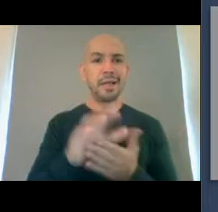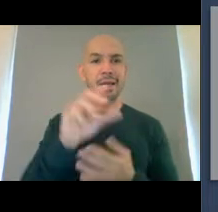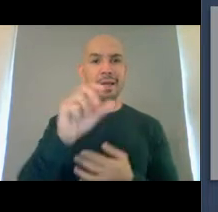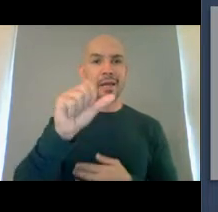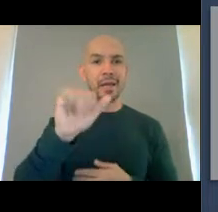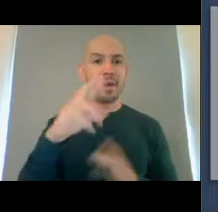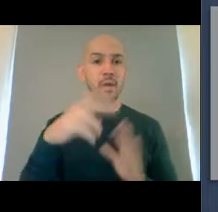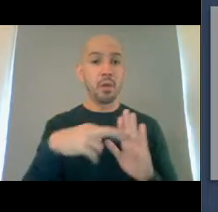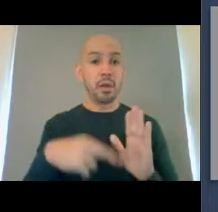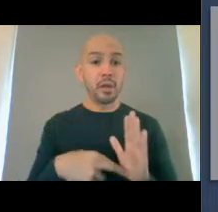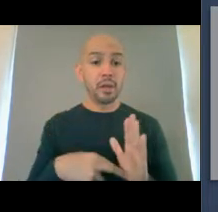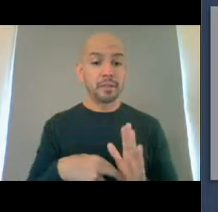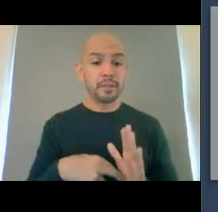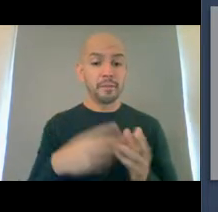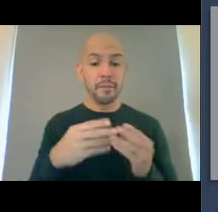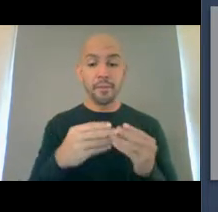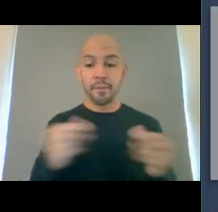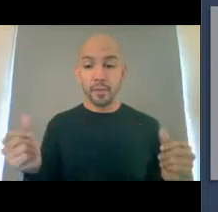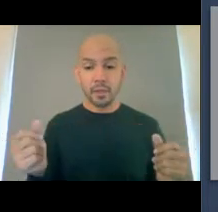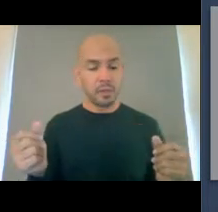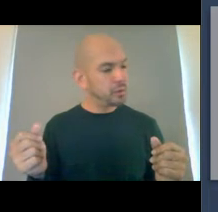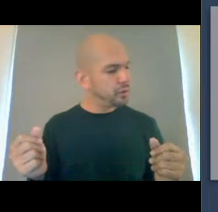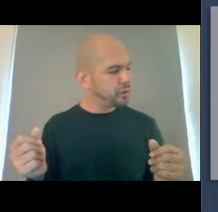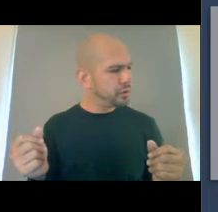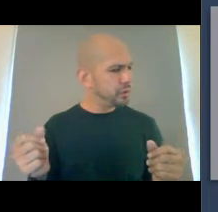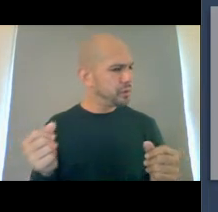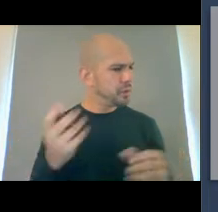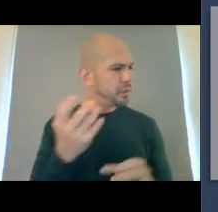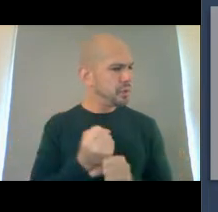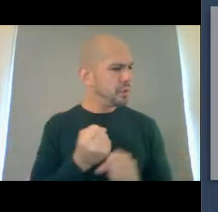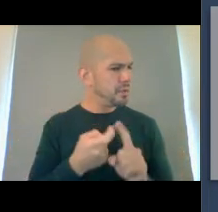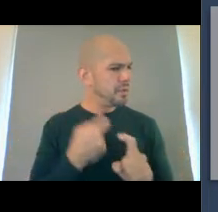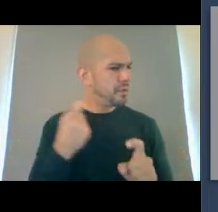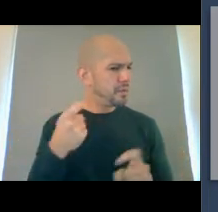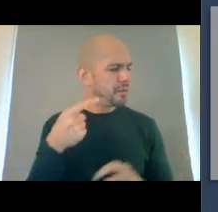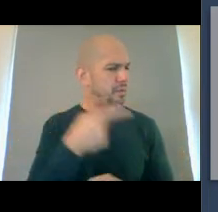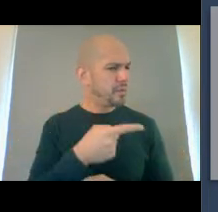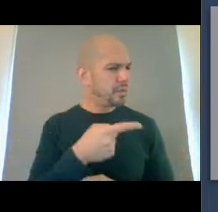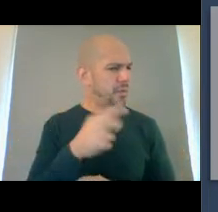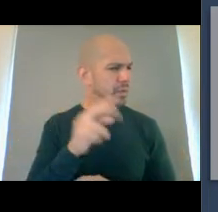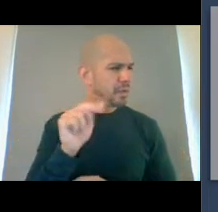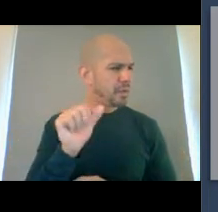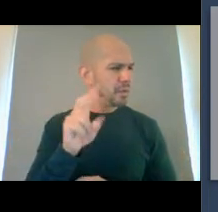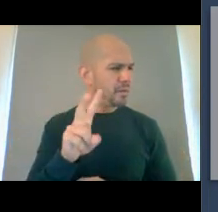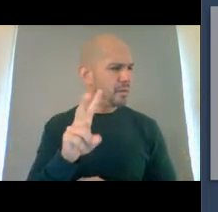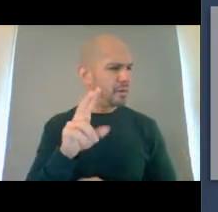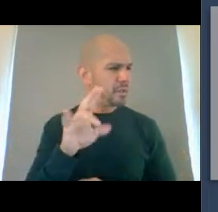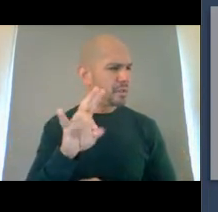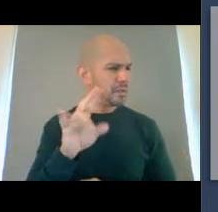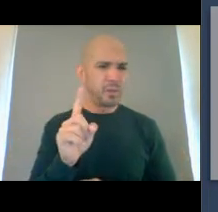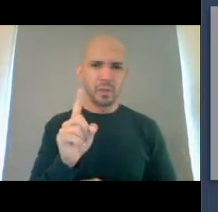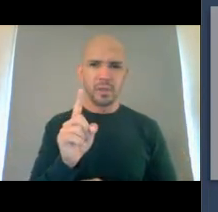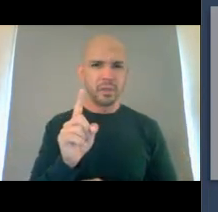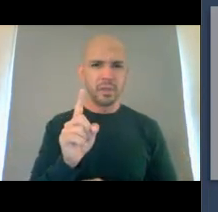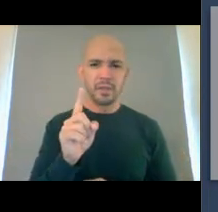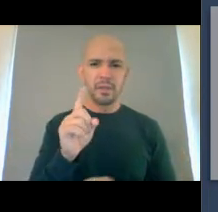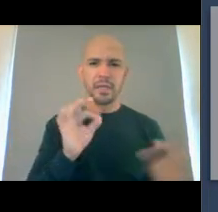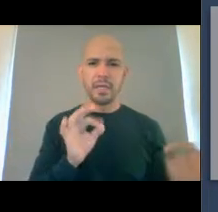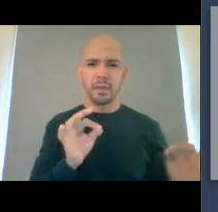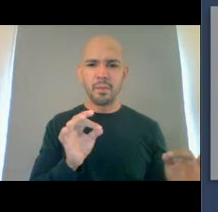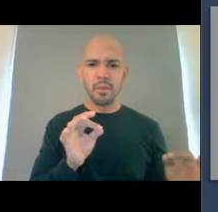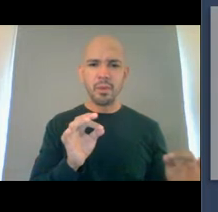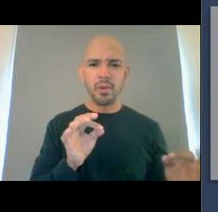to zevs the solution oriented process taking place through the ab-671 group groups and input from stakeholders